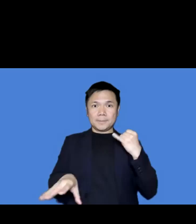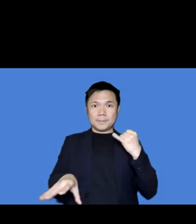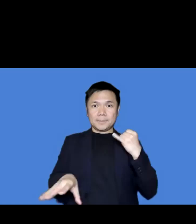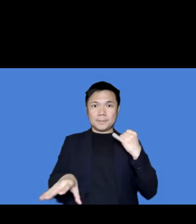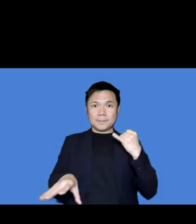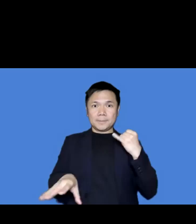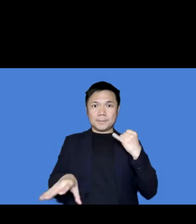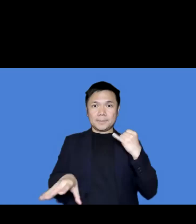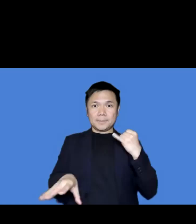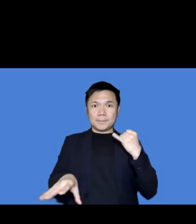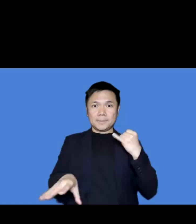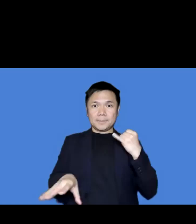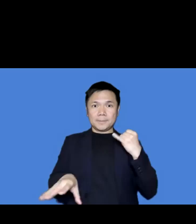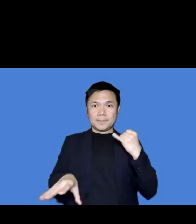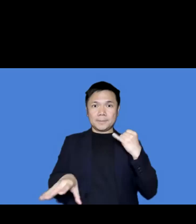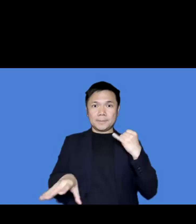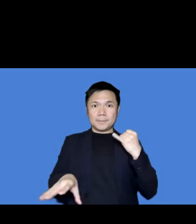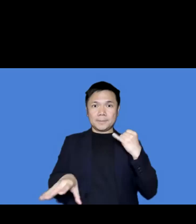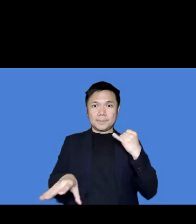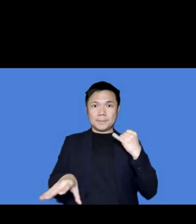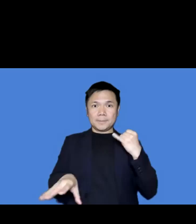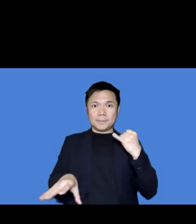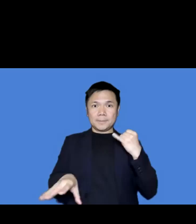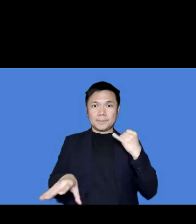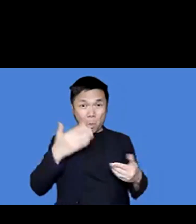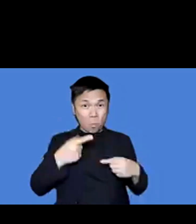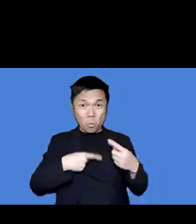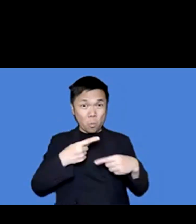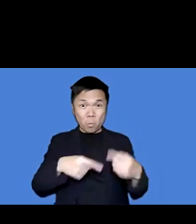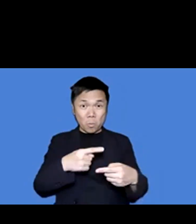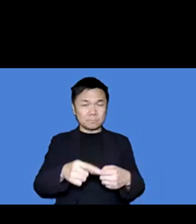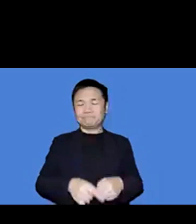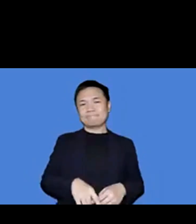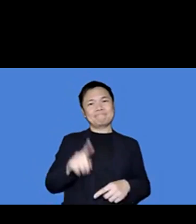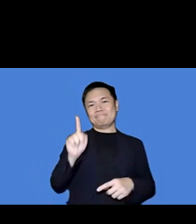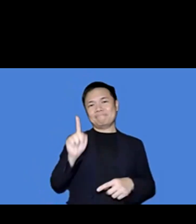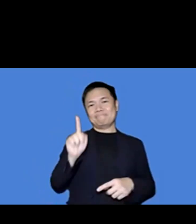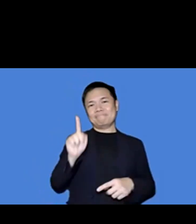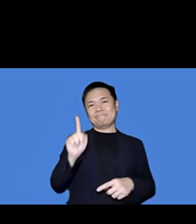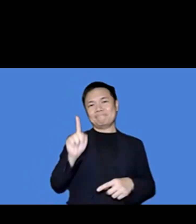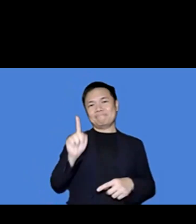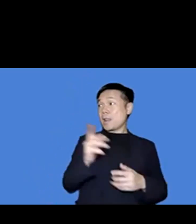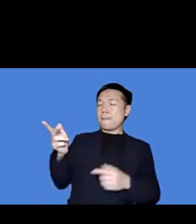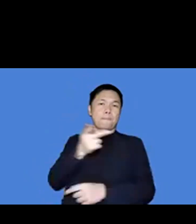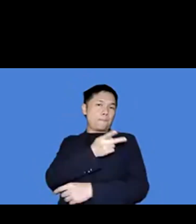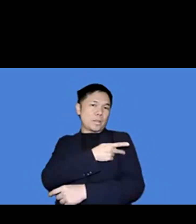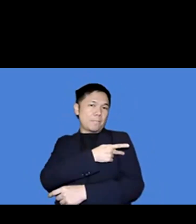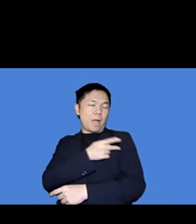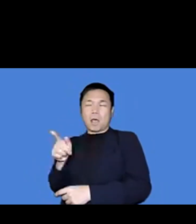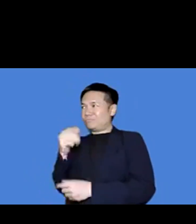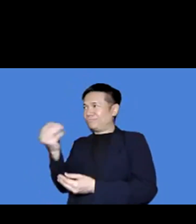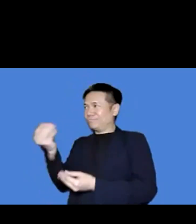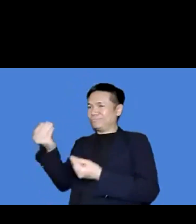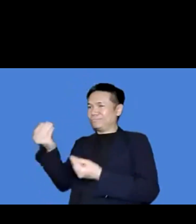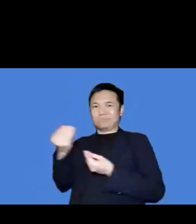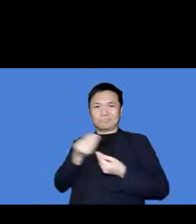traditional knowledge, traditional indigenous knowledge. We have Pratima, who was from Nepal, referred to the indigenous communities.